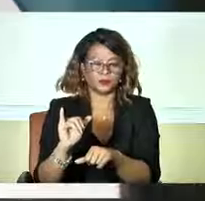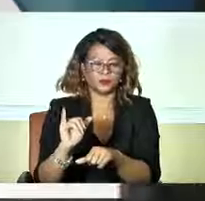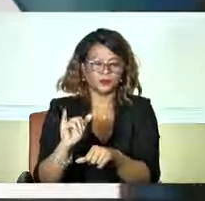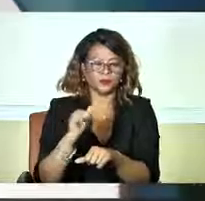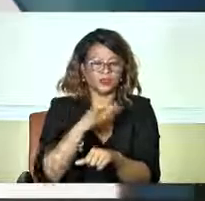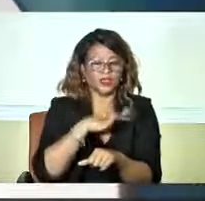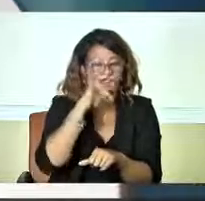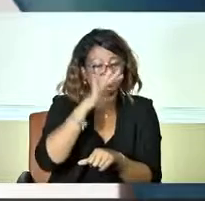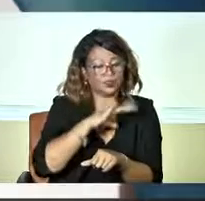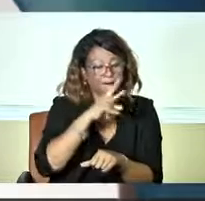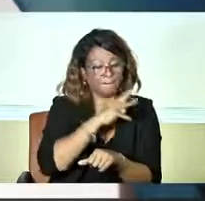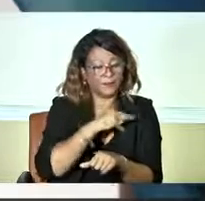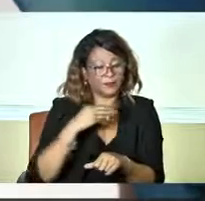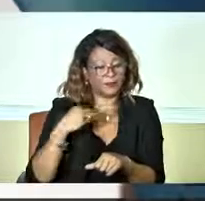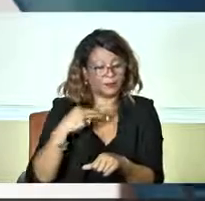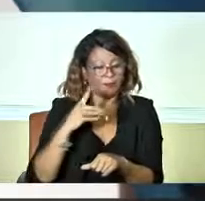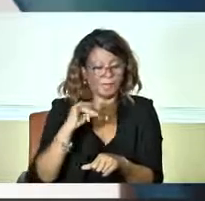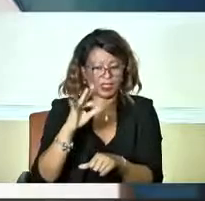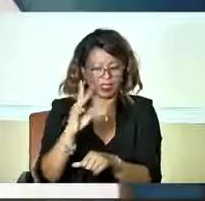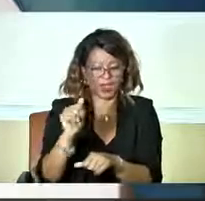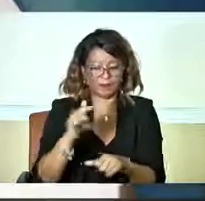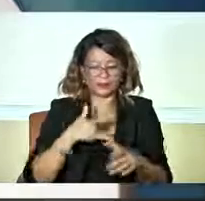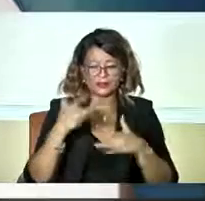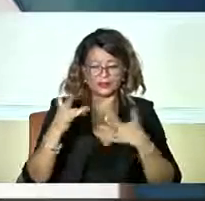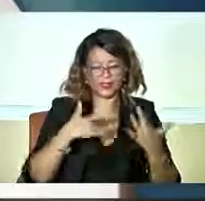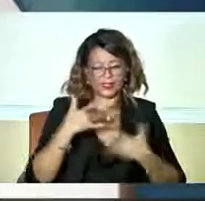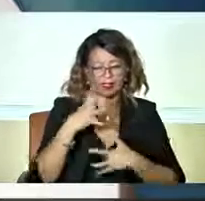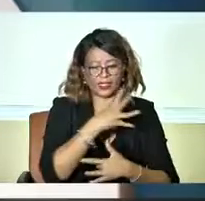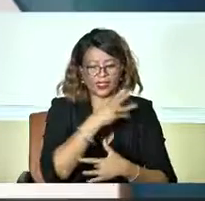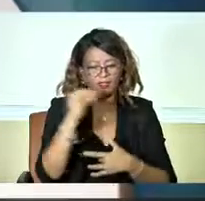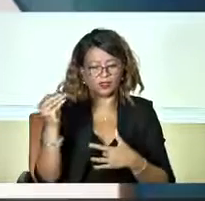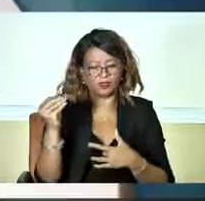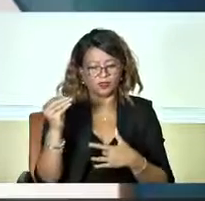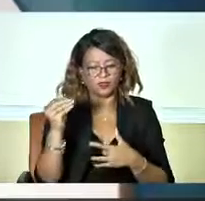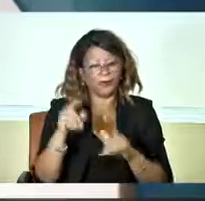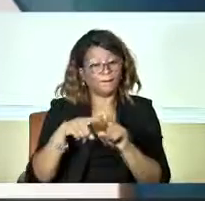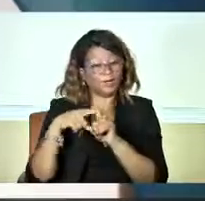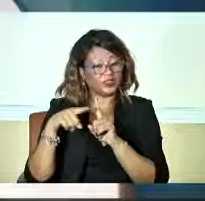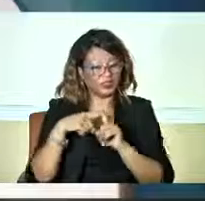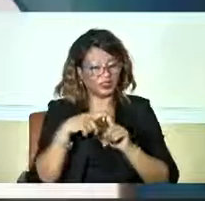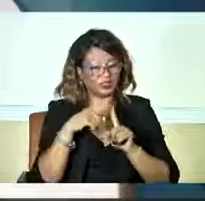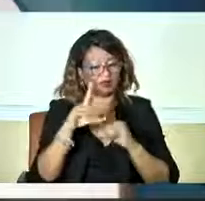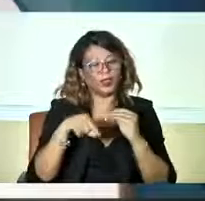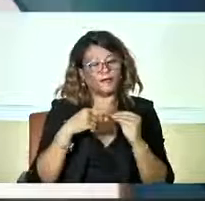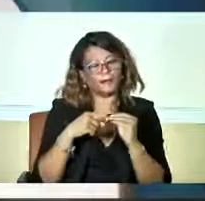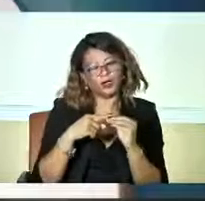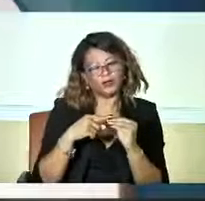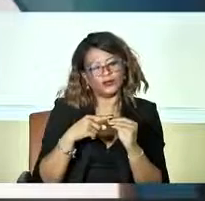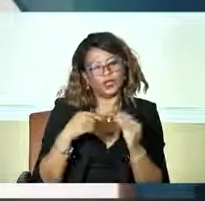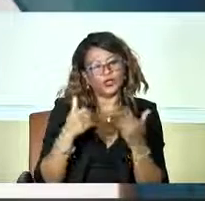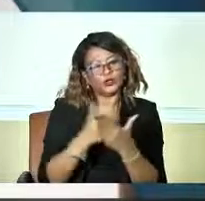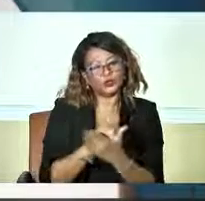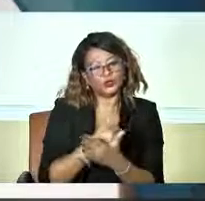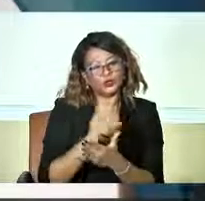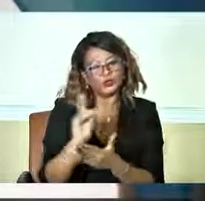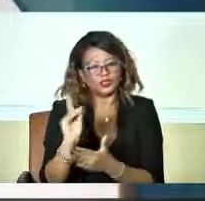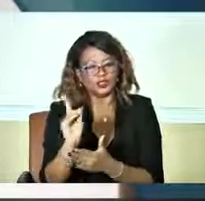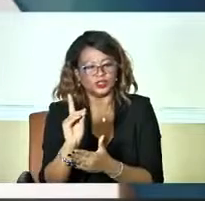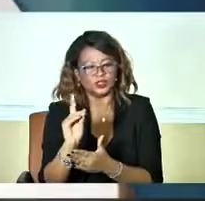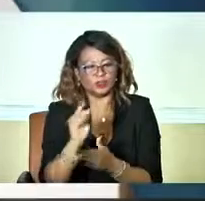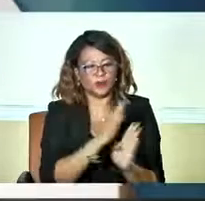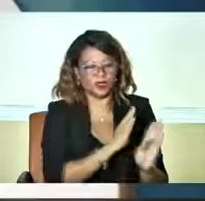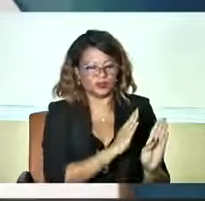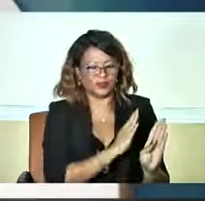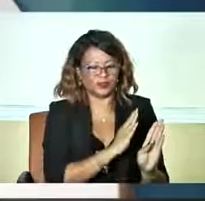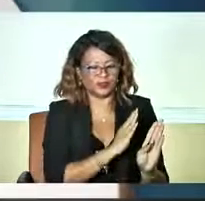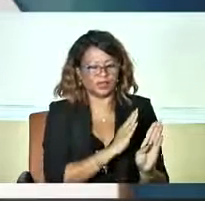Ladies and gentlemen, members of the media, I am excited and positive about a new digital